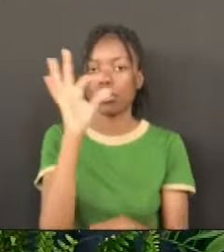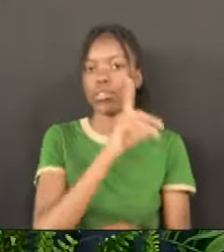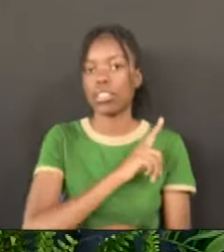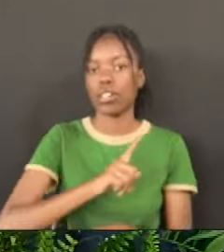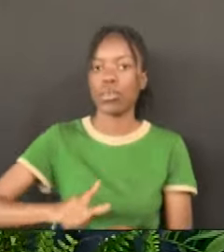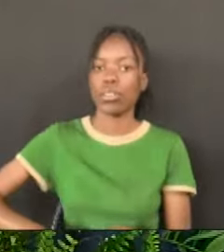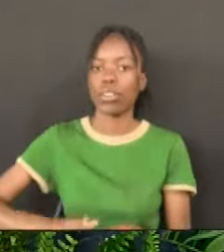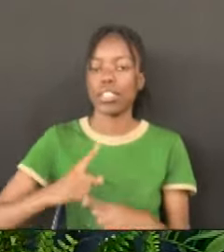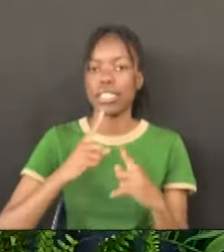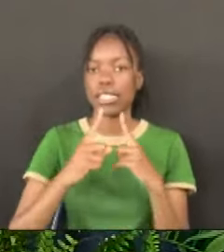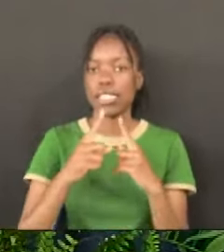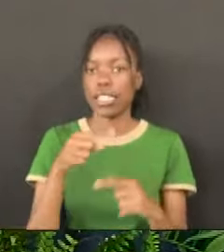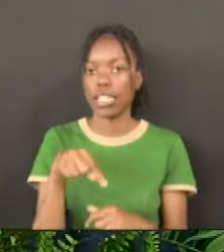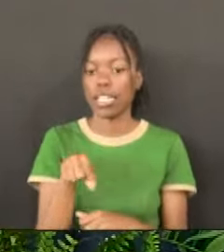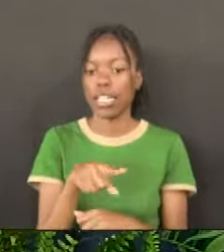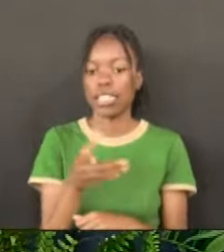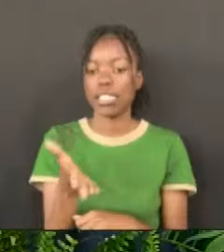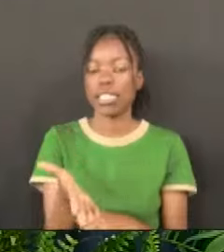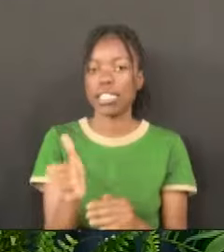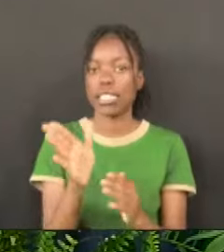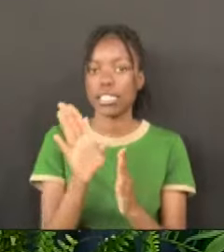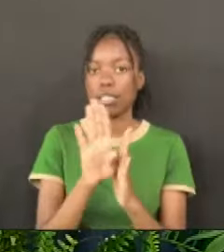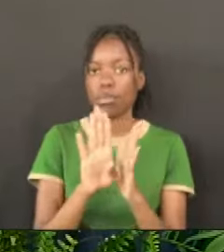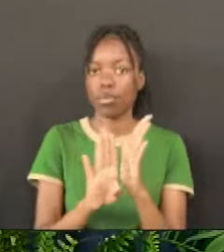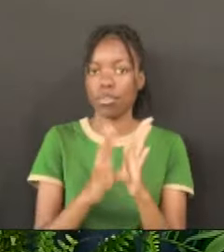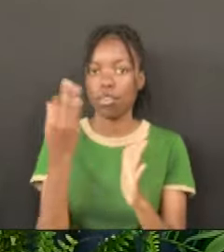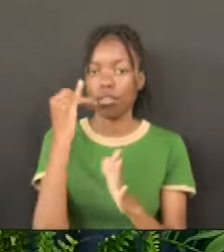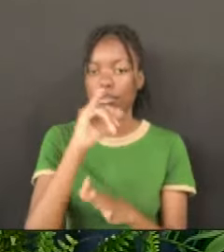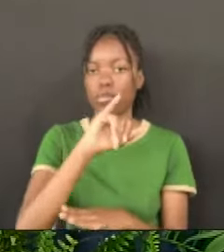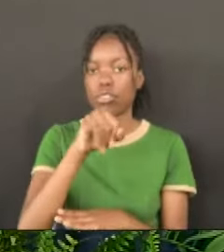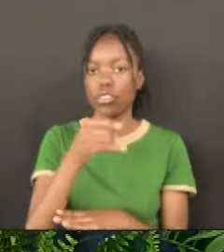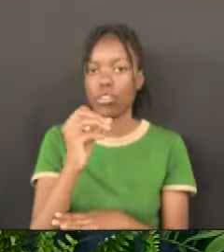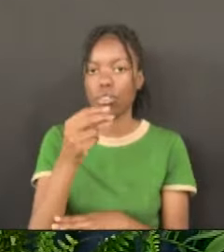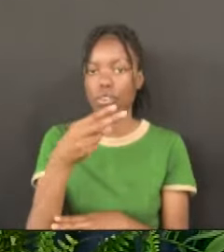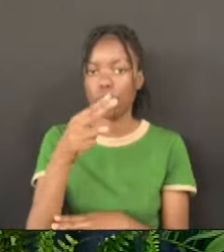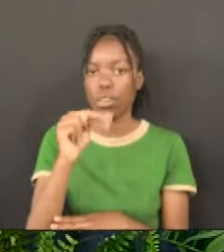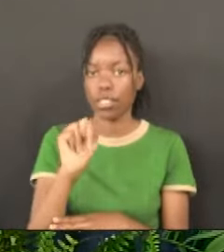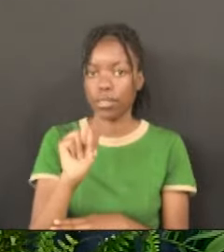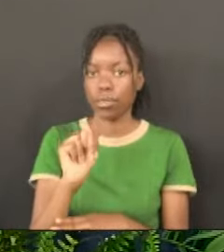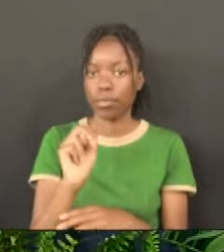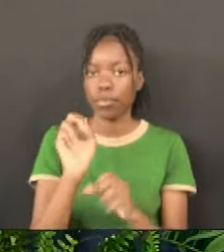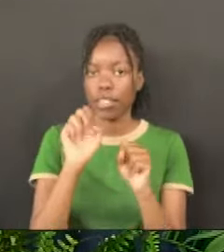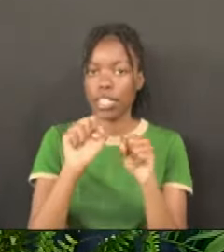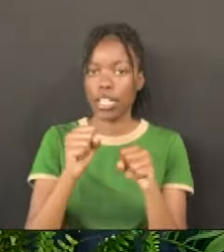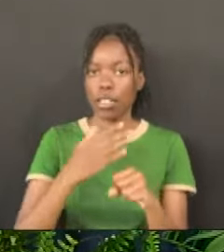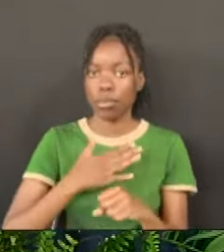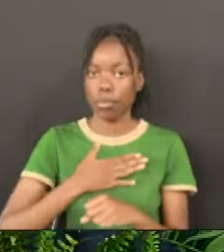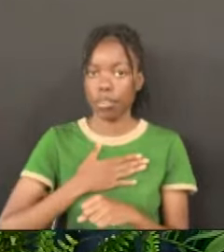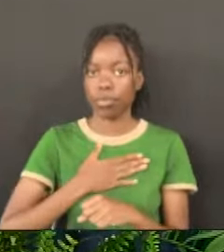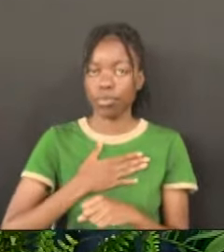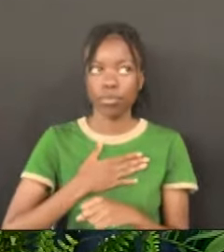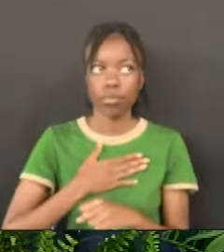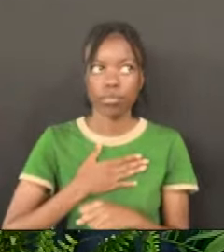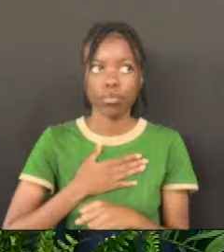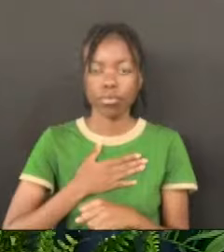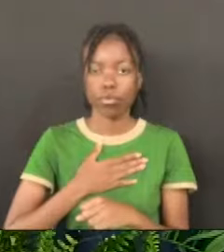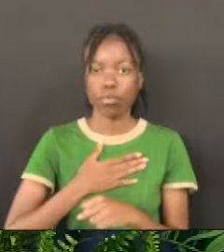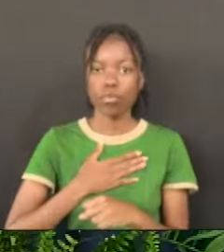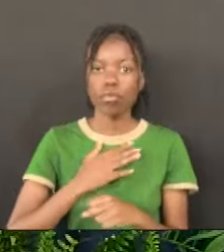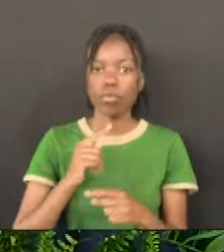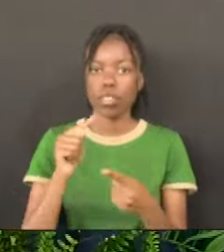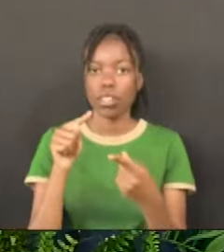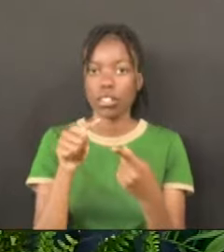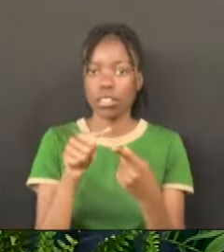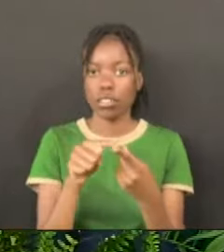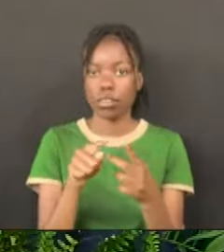us in this book of John. So allow me to go straight away to